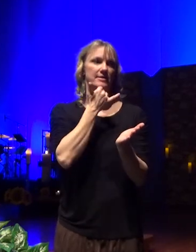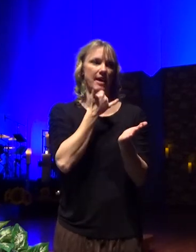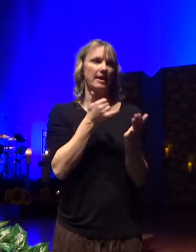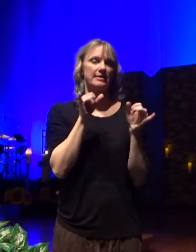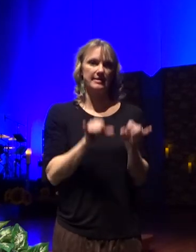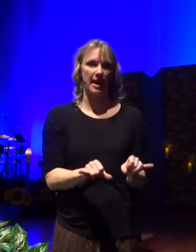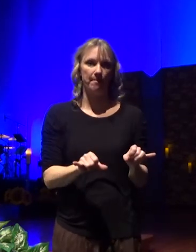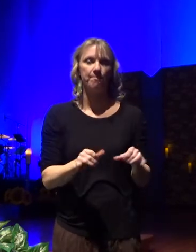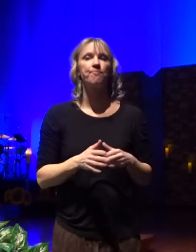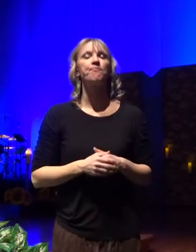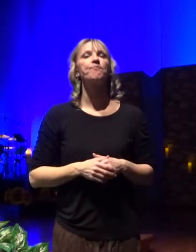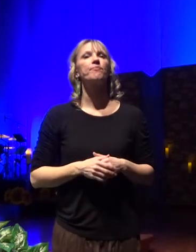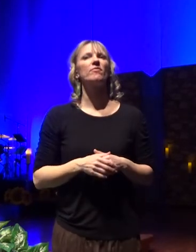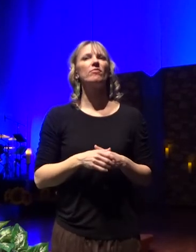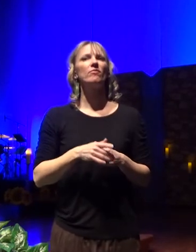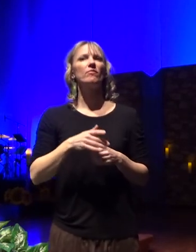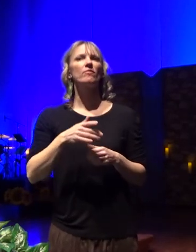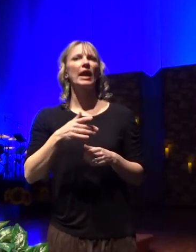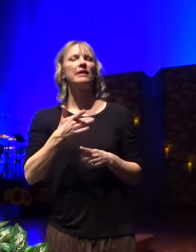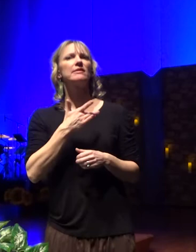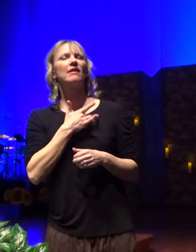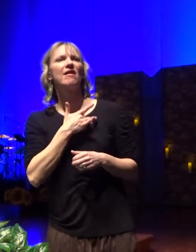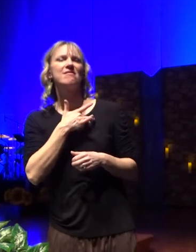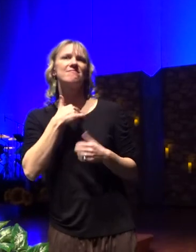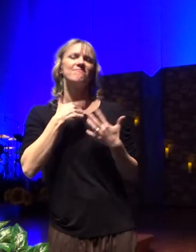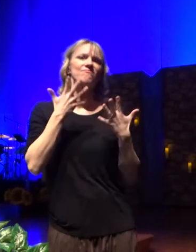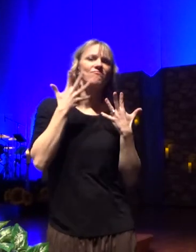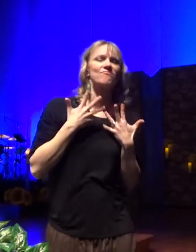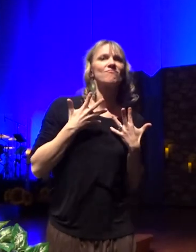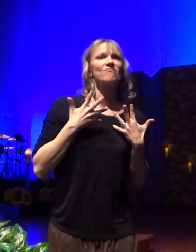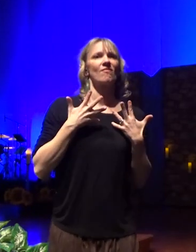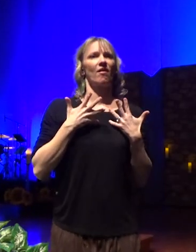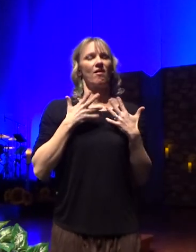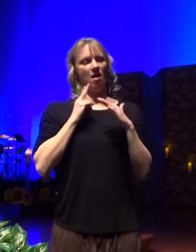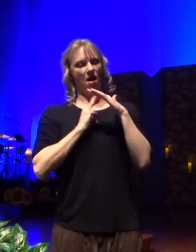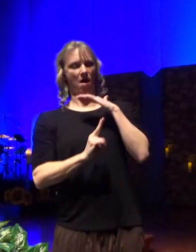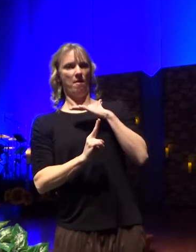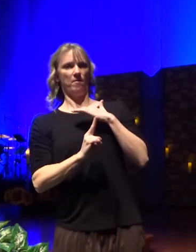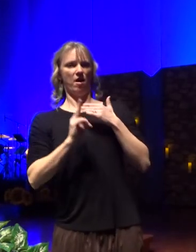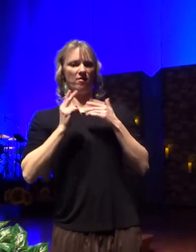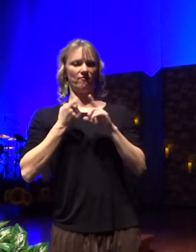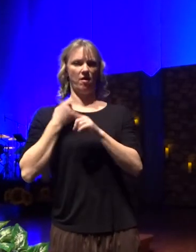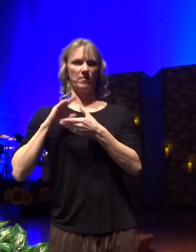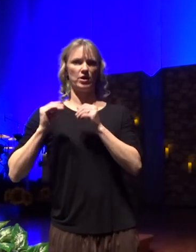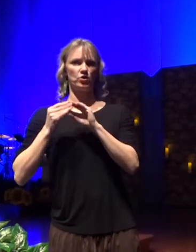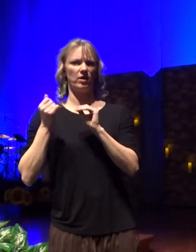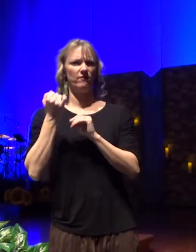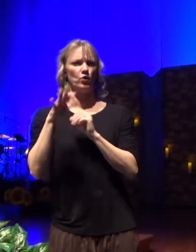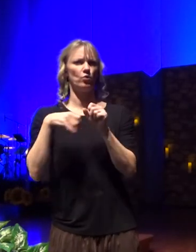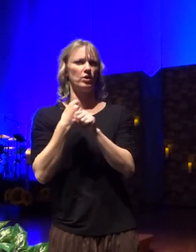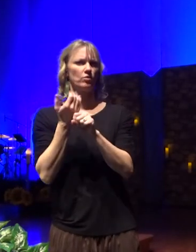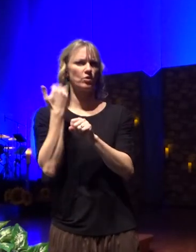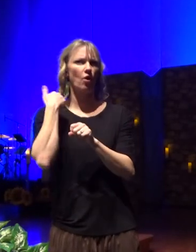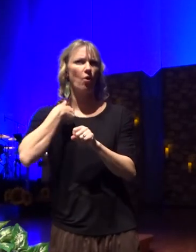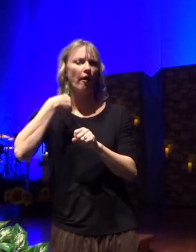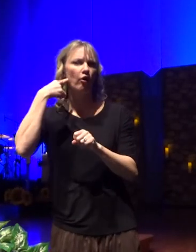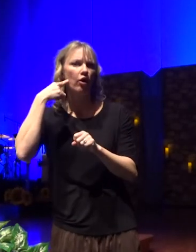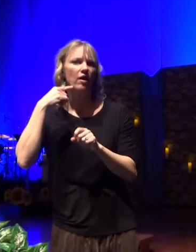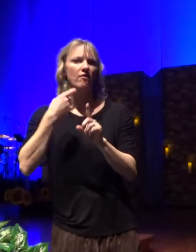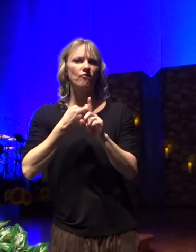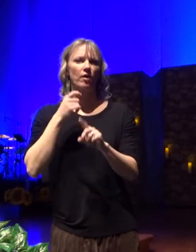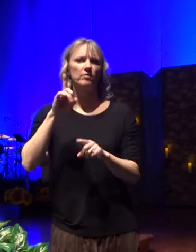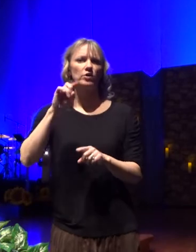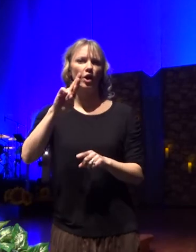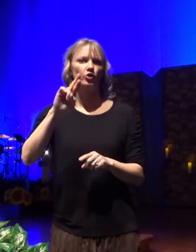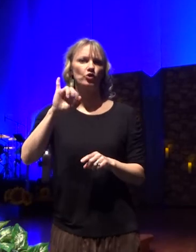ways. I was touched, saddened, and humbled by a story that I heard a few years ago from